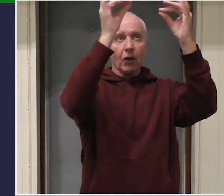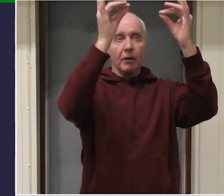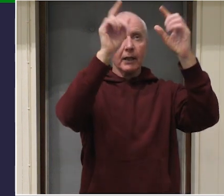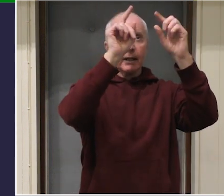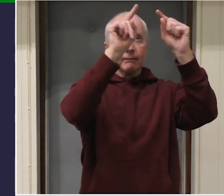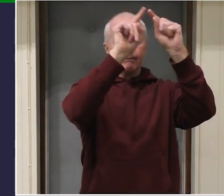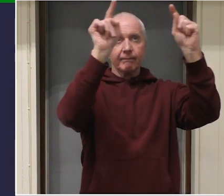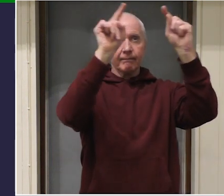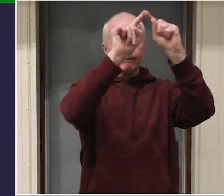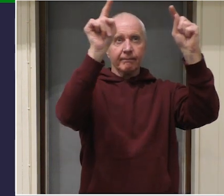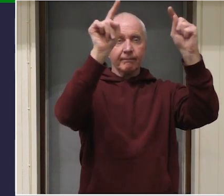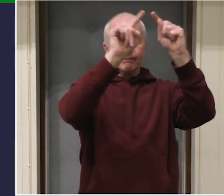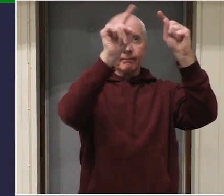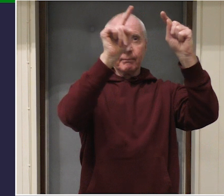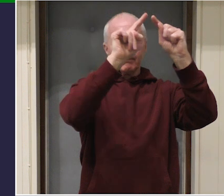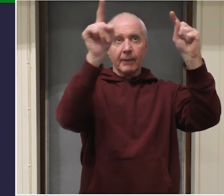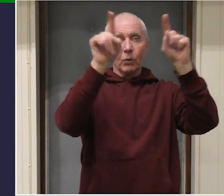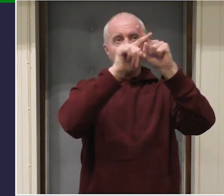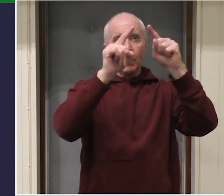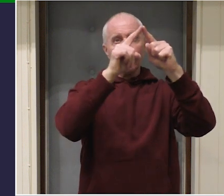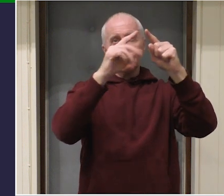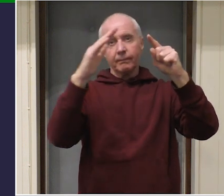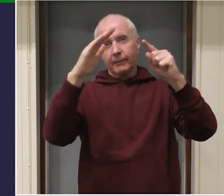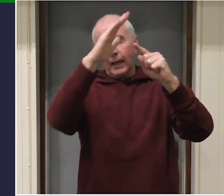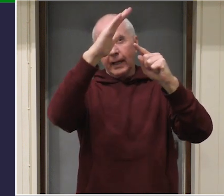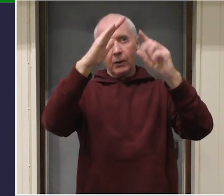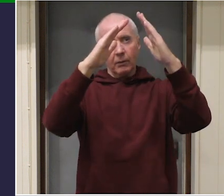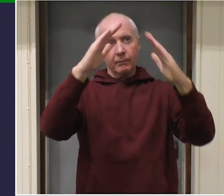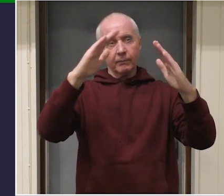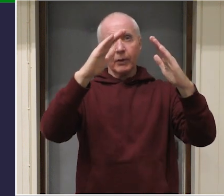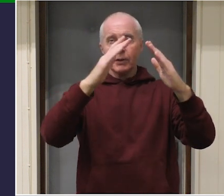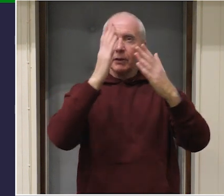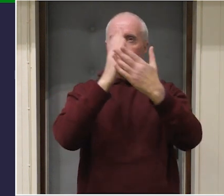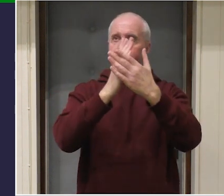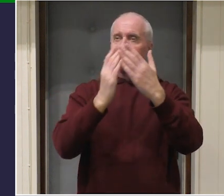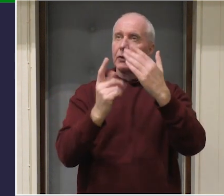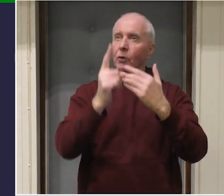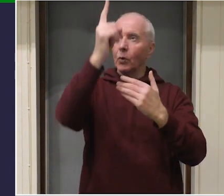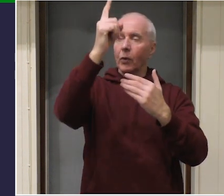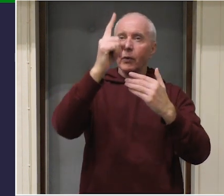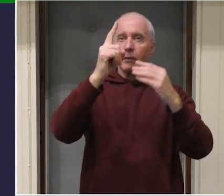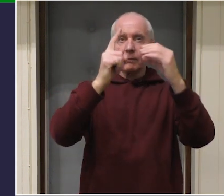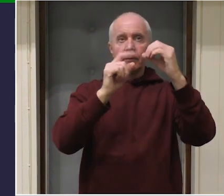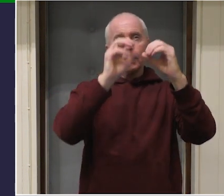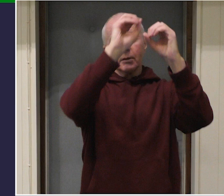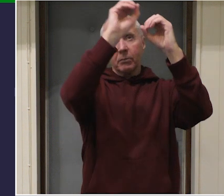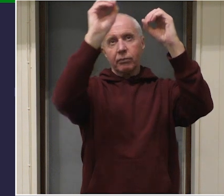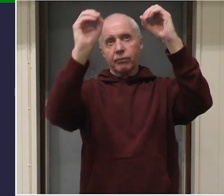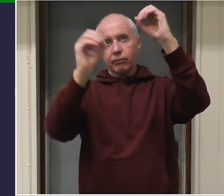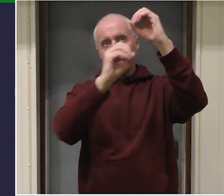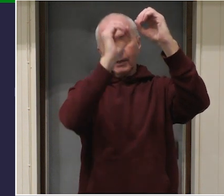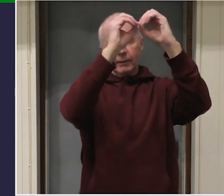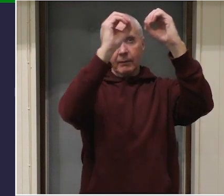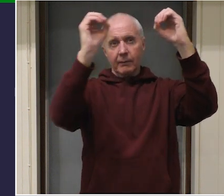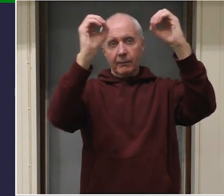far apart they are, and we can measure this angle of where they are versus true north. And as they orbit, that angle will change, their separation will